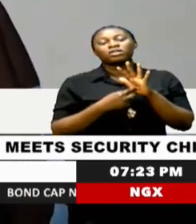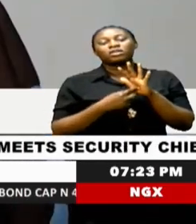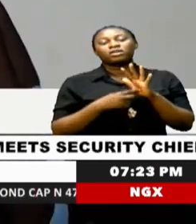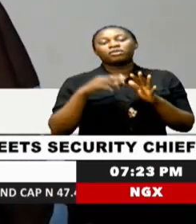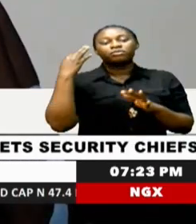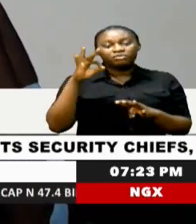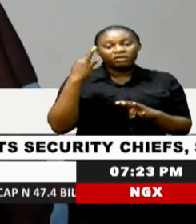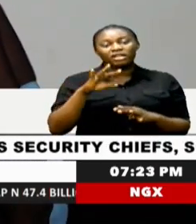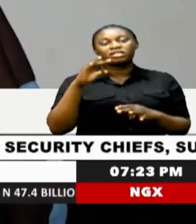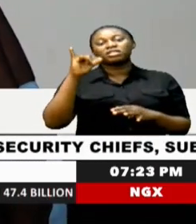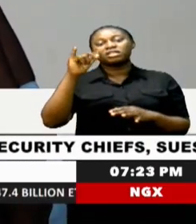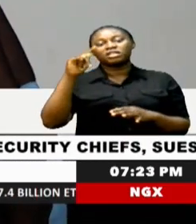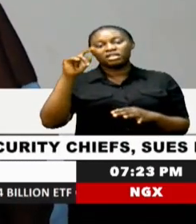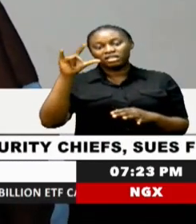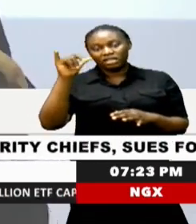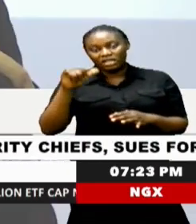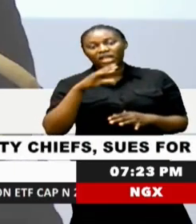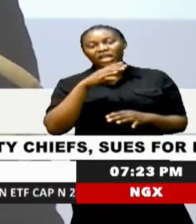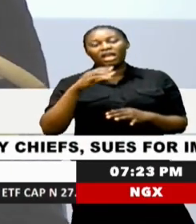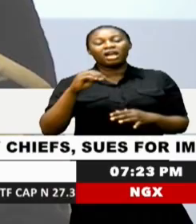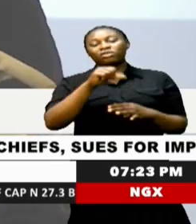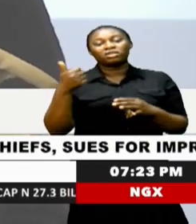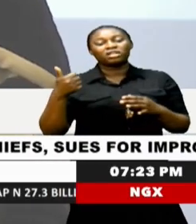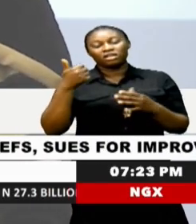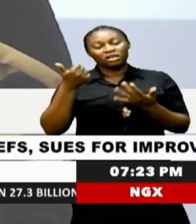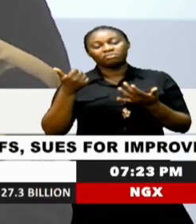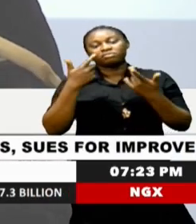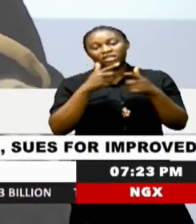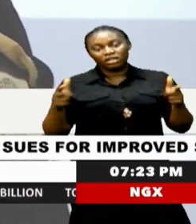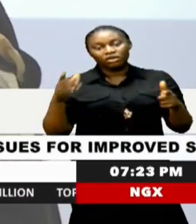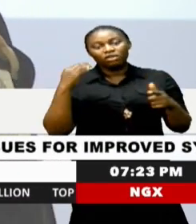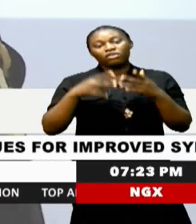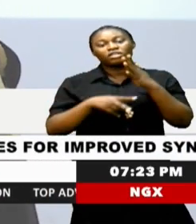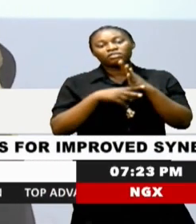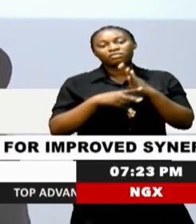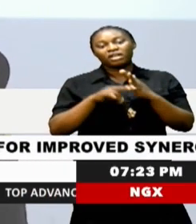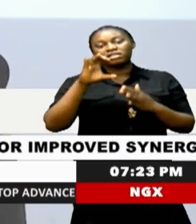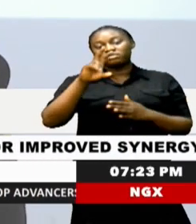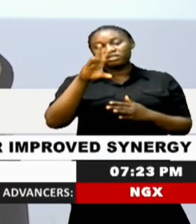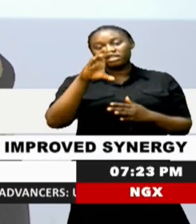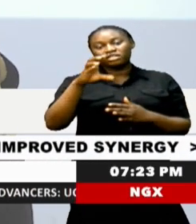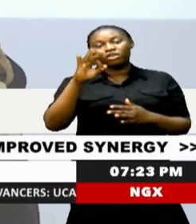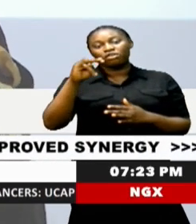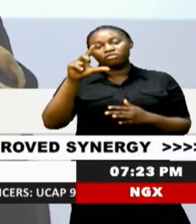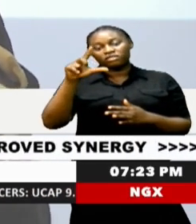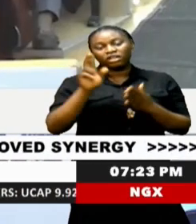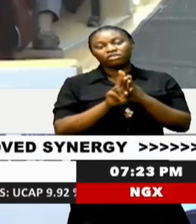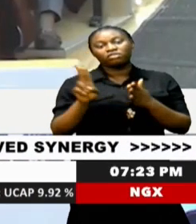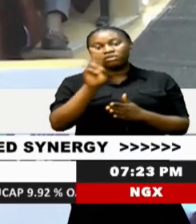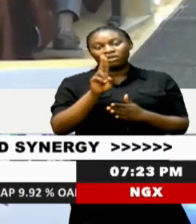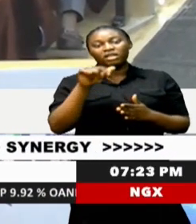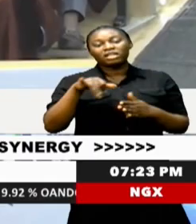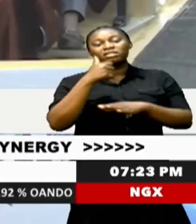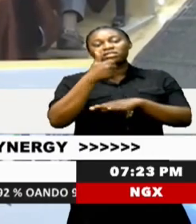French, and Indonesian languages. For the Vice Chancellor, Nile University of Nigeria, Professor Dili Dogo, the